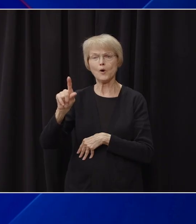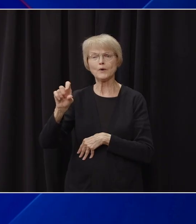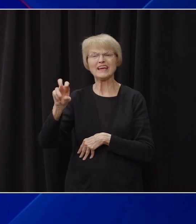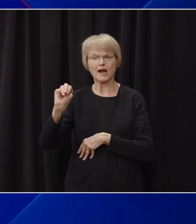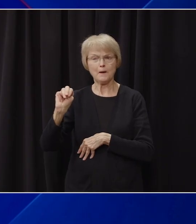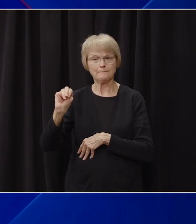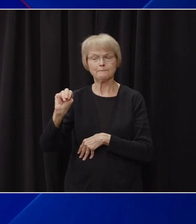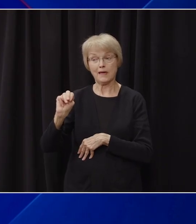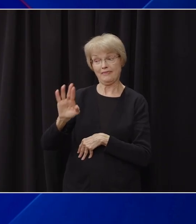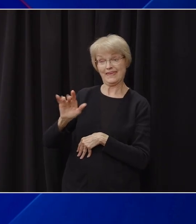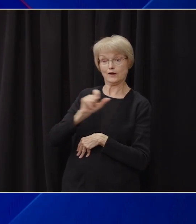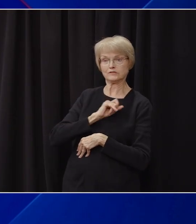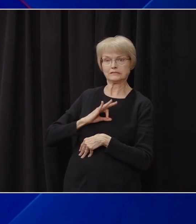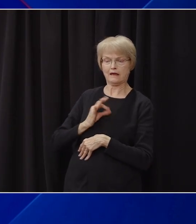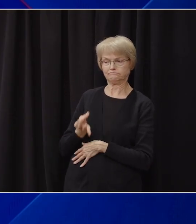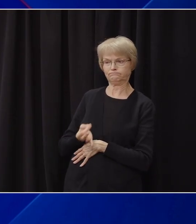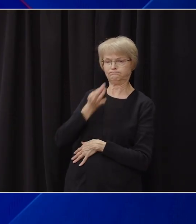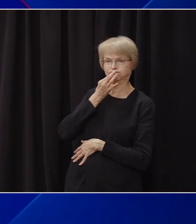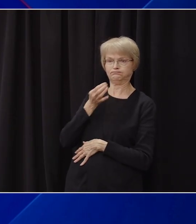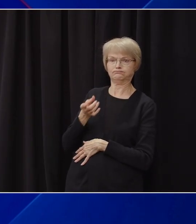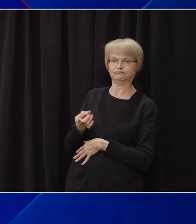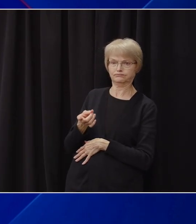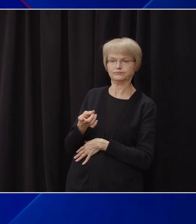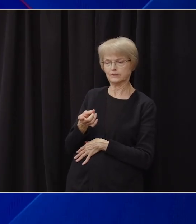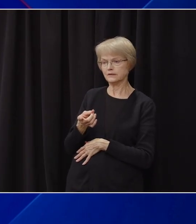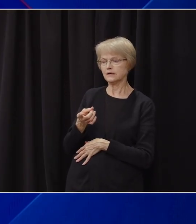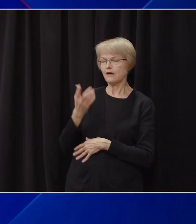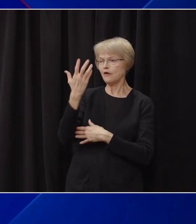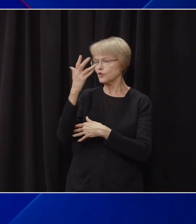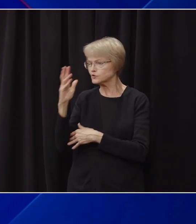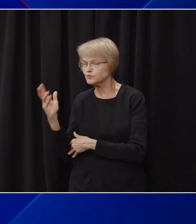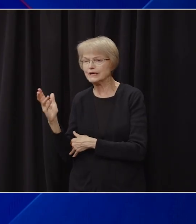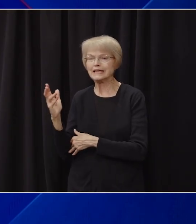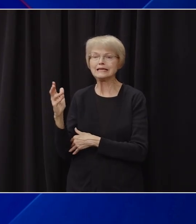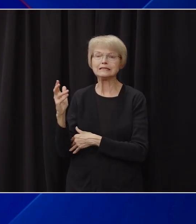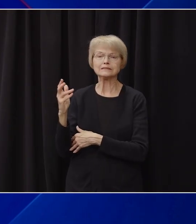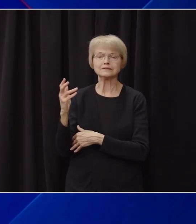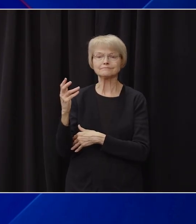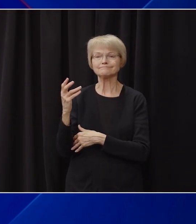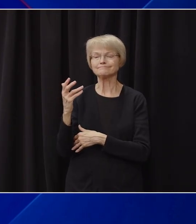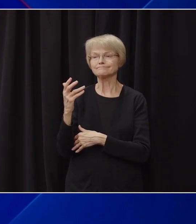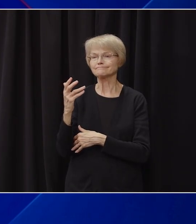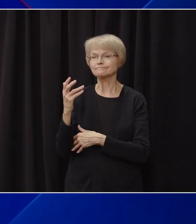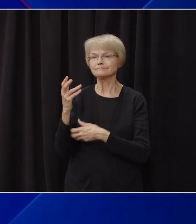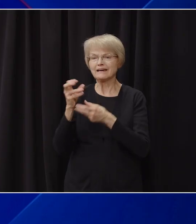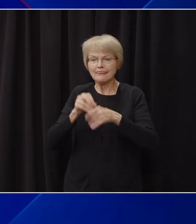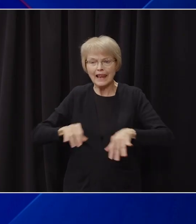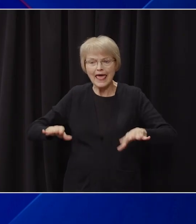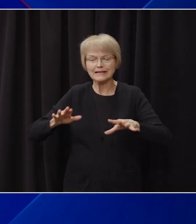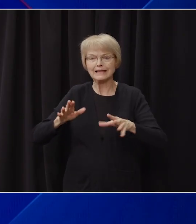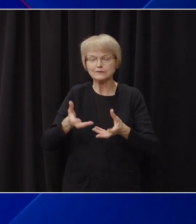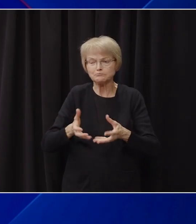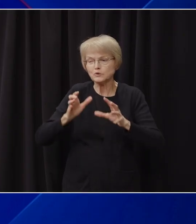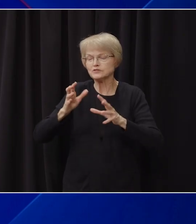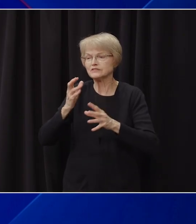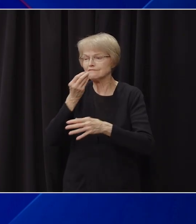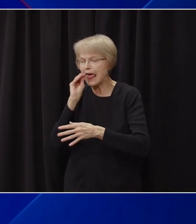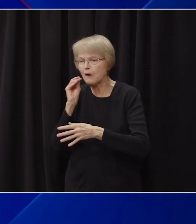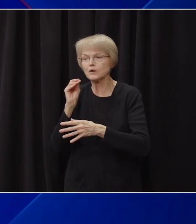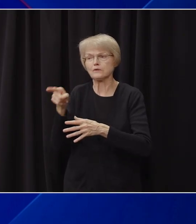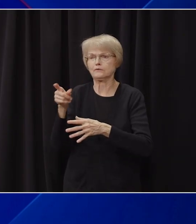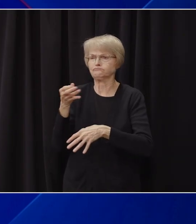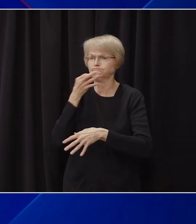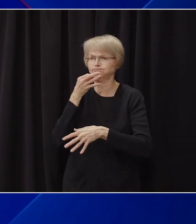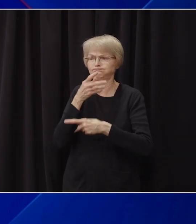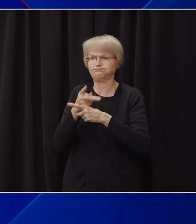is very skilled in terms of the trees and the landscape and all of that. So